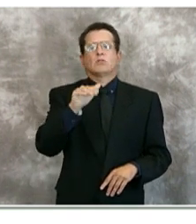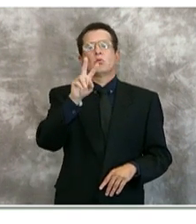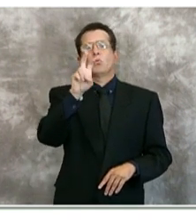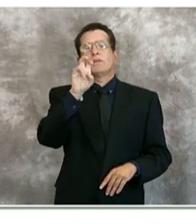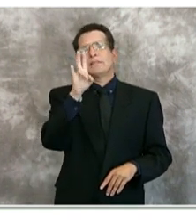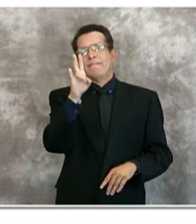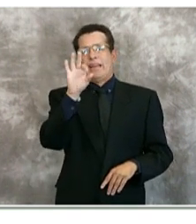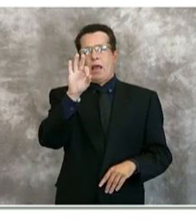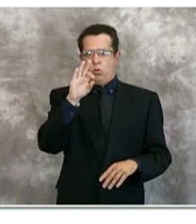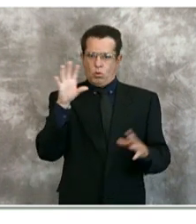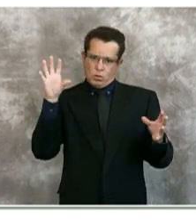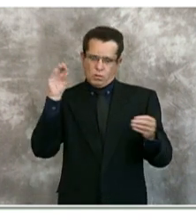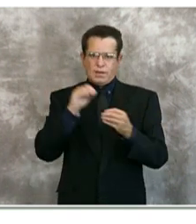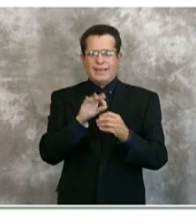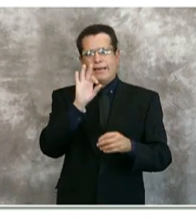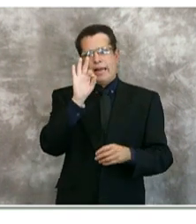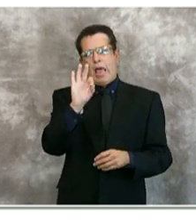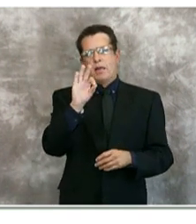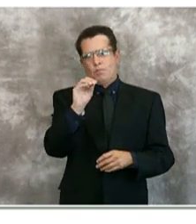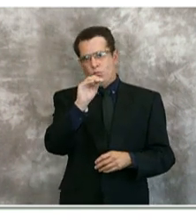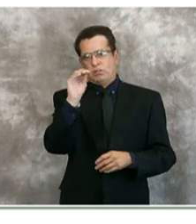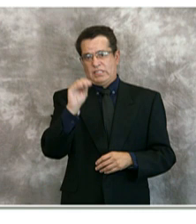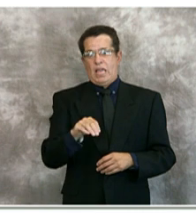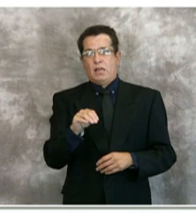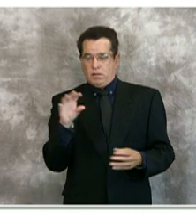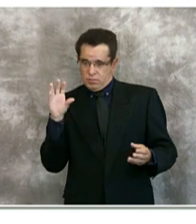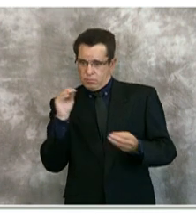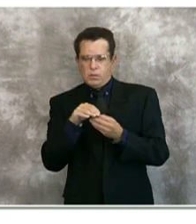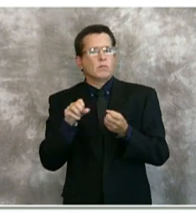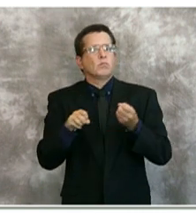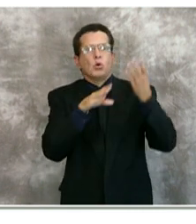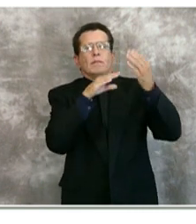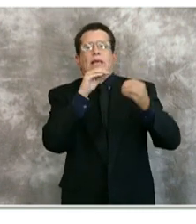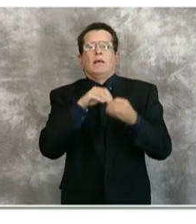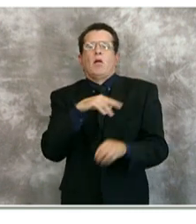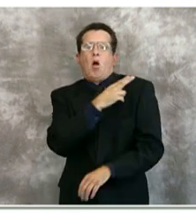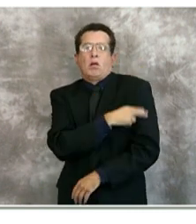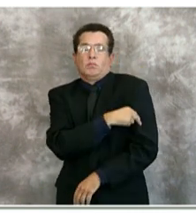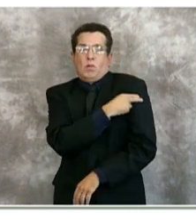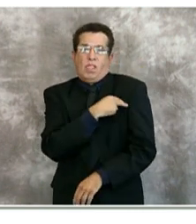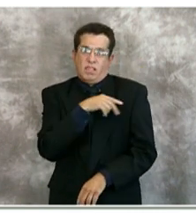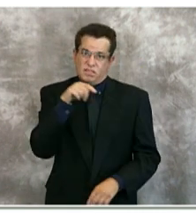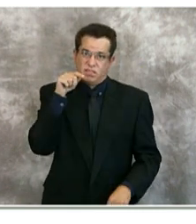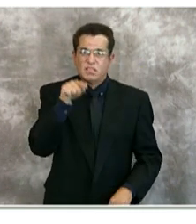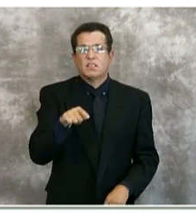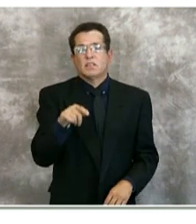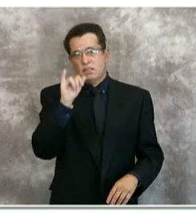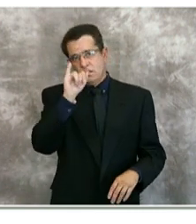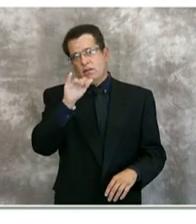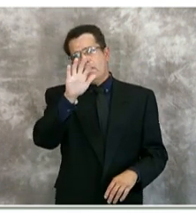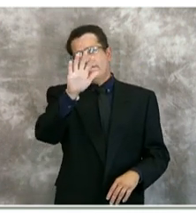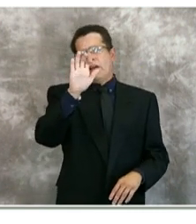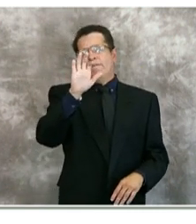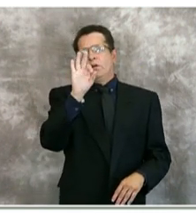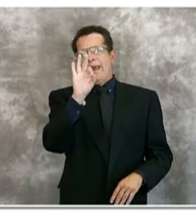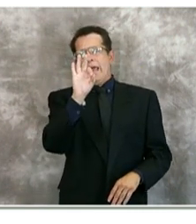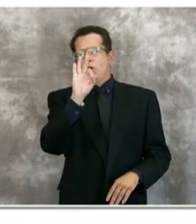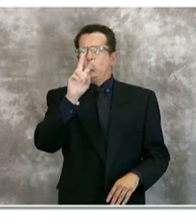2,279, or 9% of the cases, have been hospitalized, and this includes